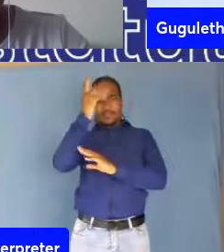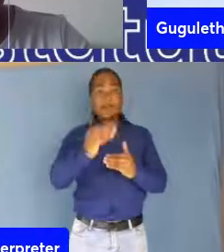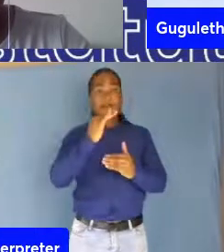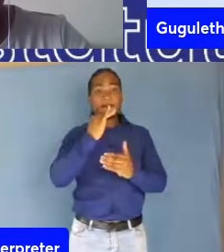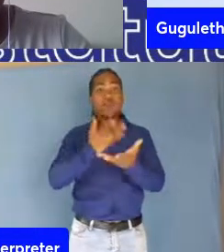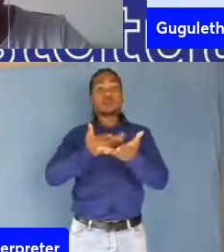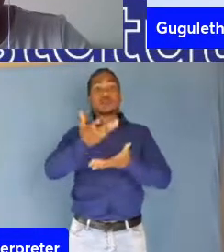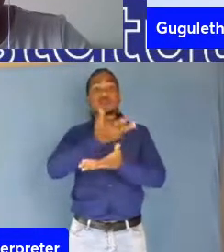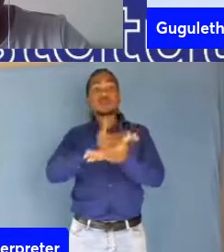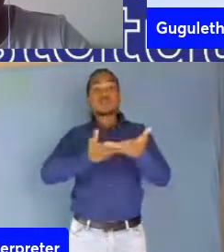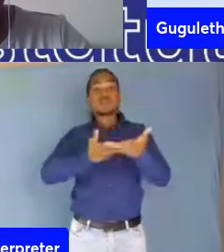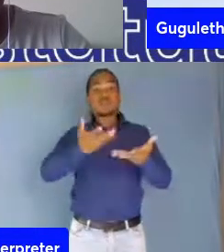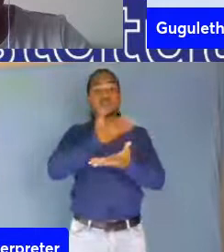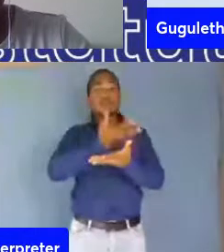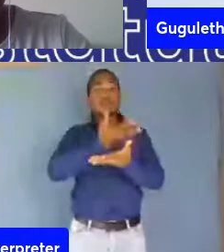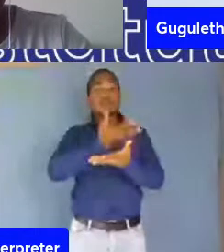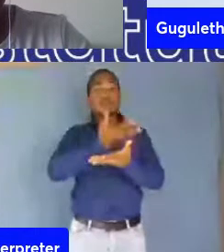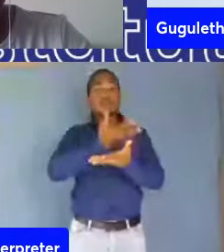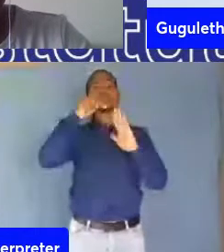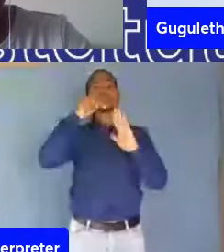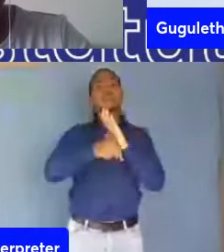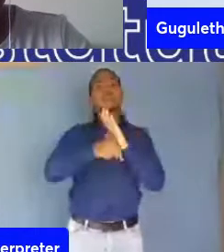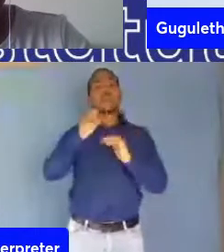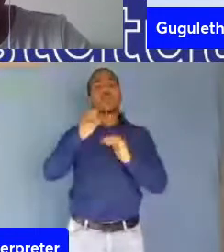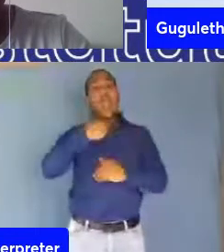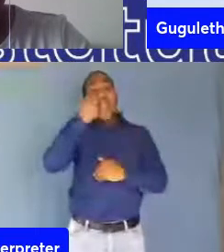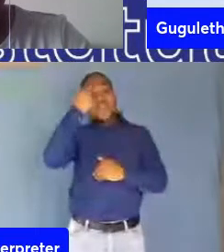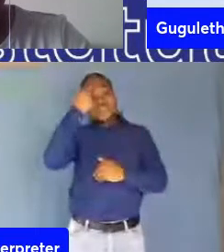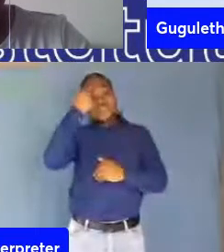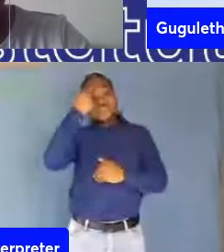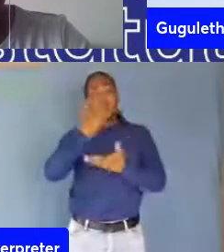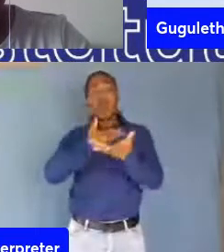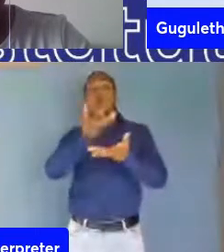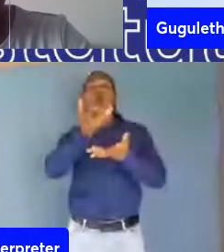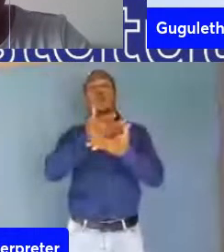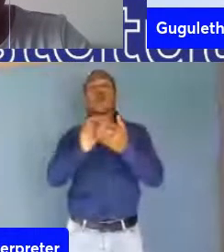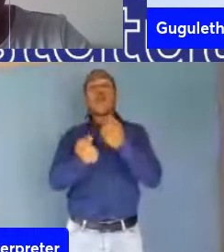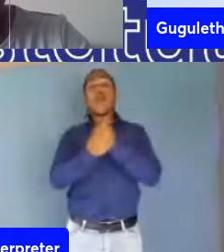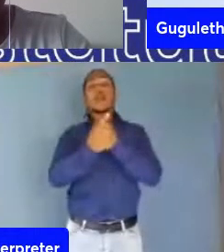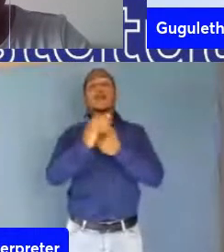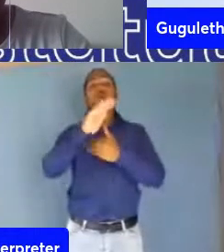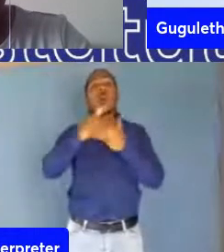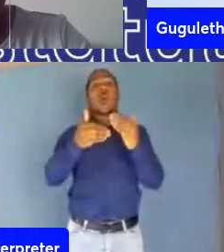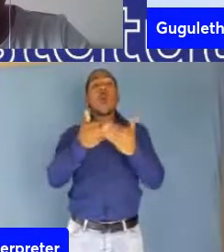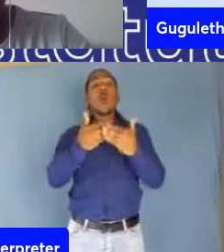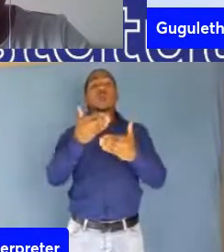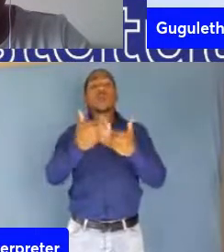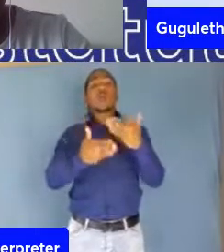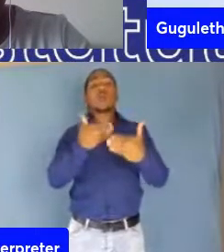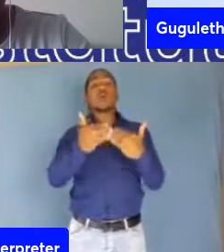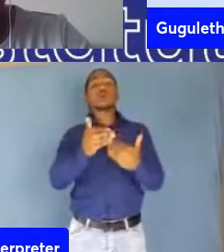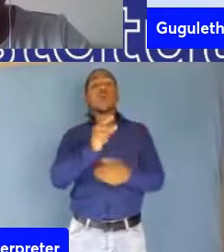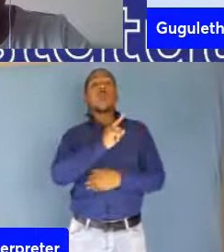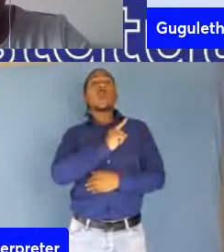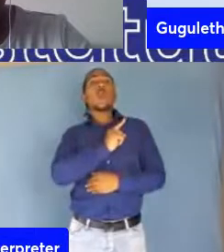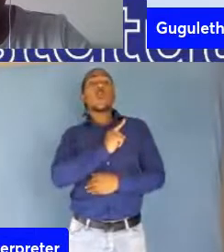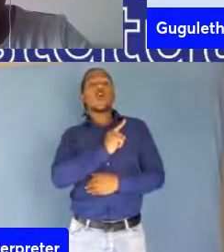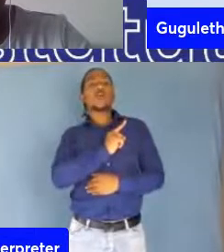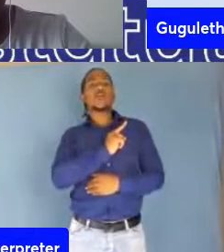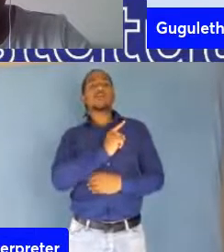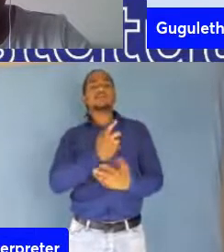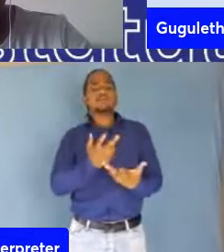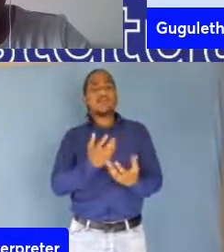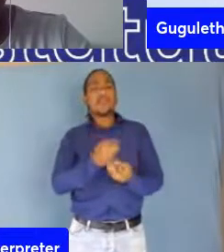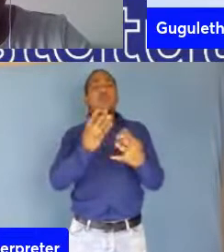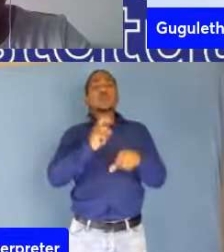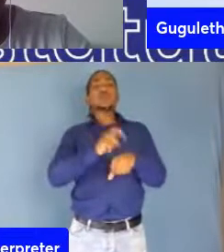understand deeply. I think the conversation happens after all this process, because you are, or what's most important is to create a